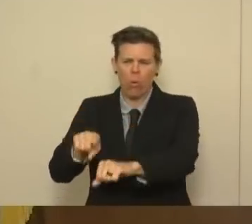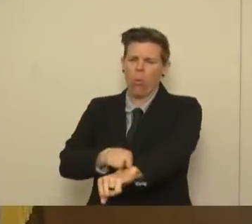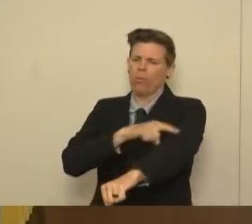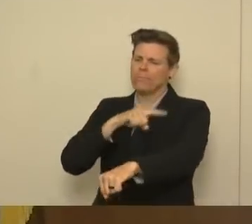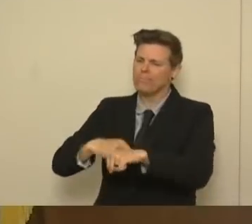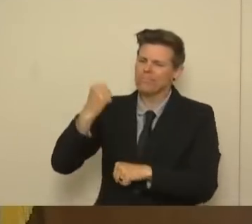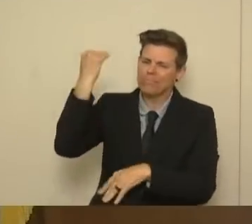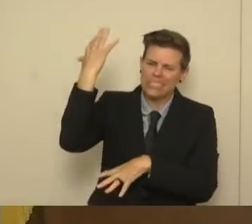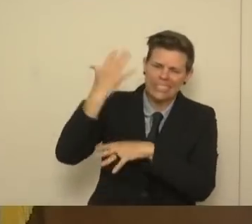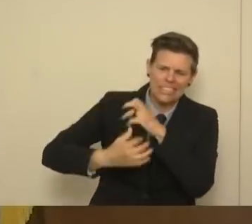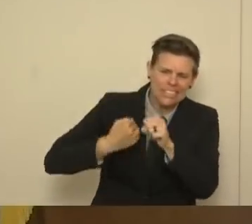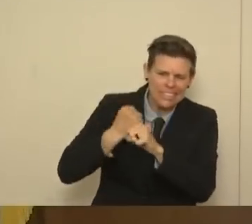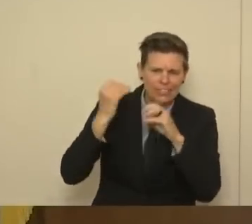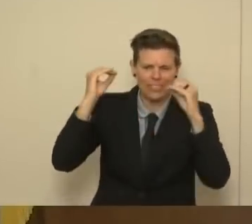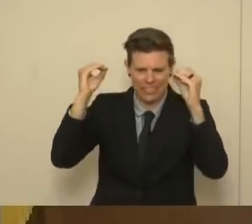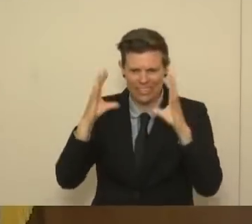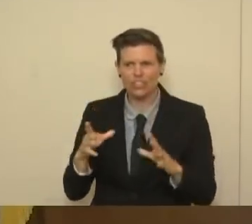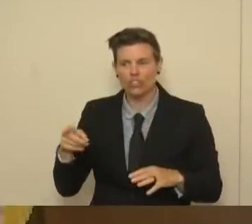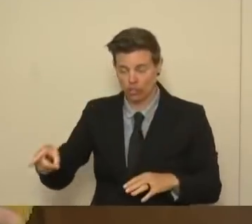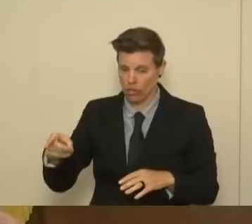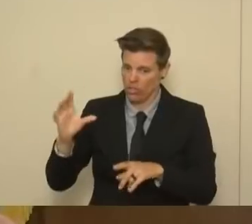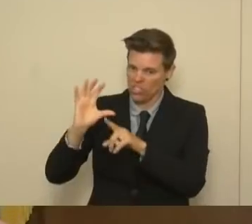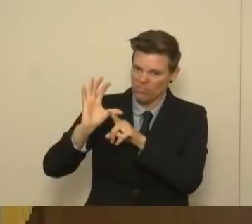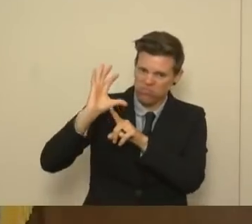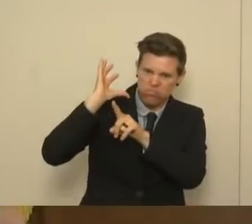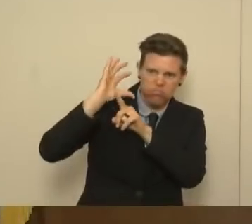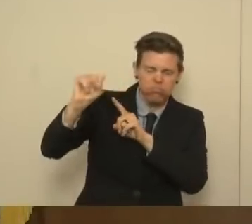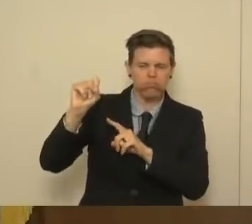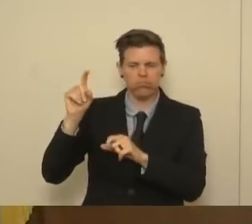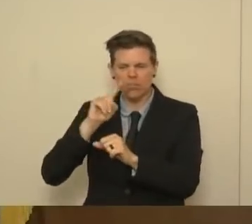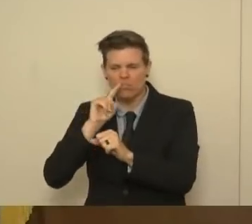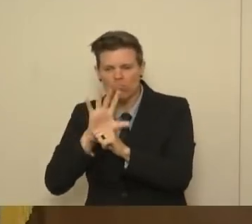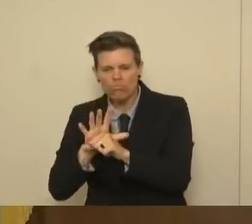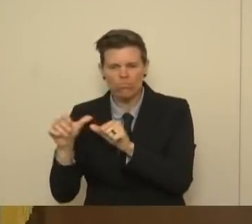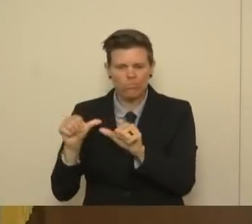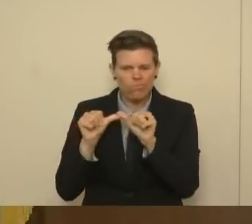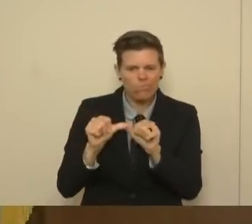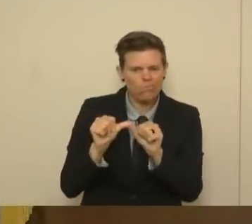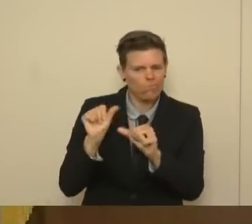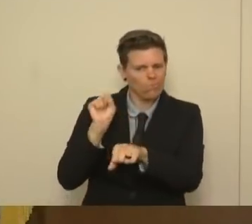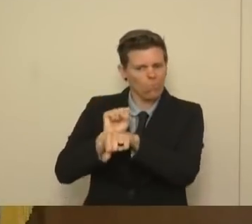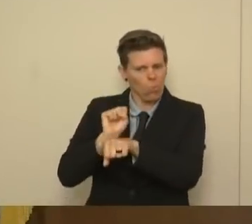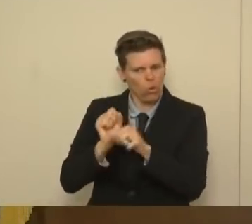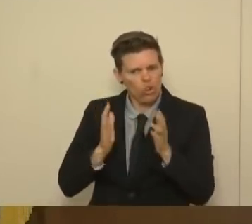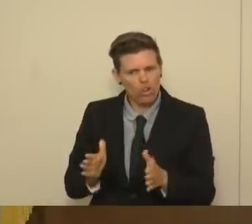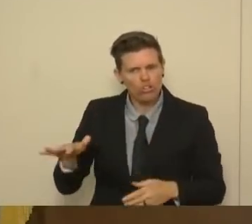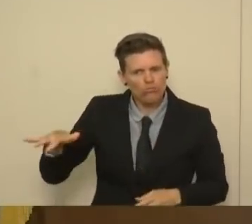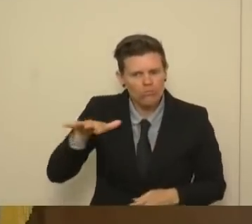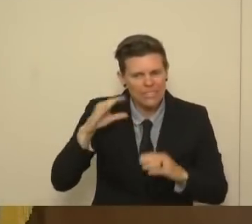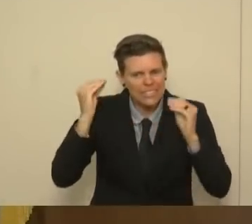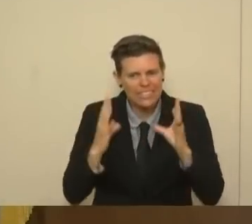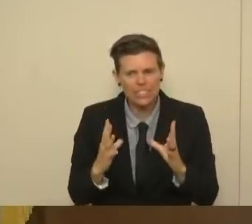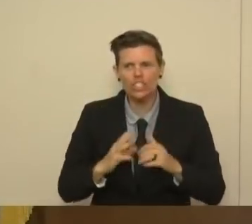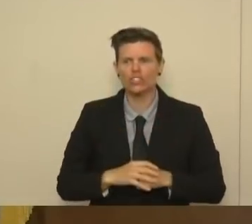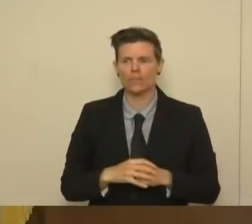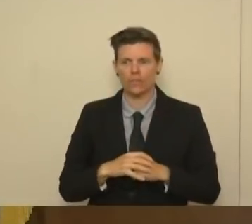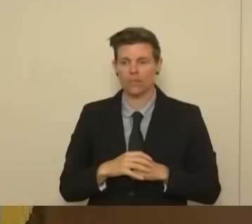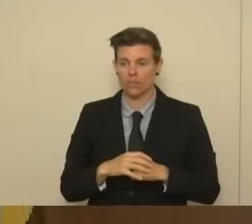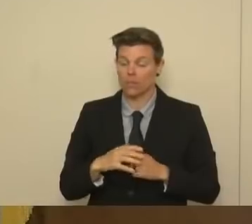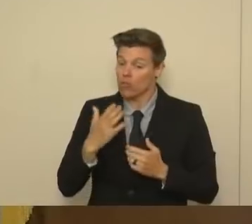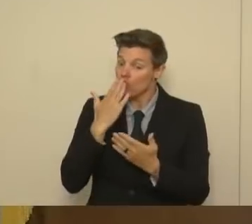of our public school employees. The negative is it puts you, just by virtue of your age, right in the high-risk